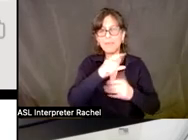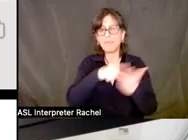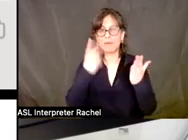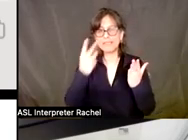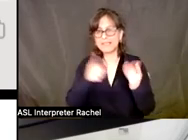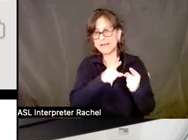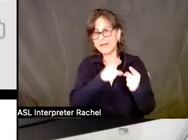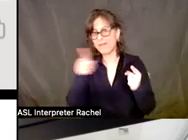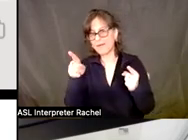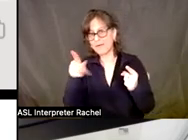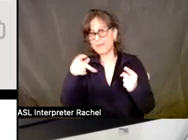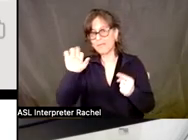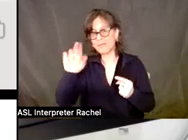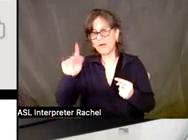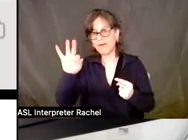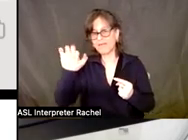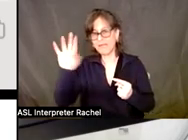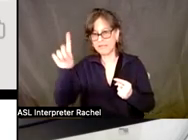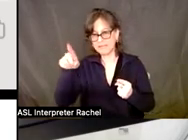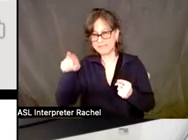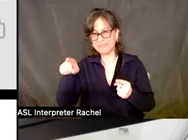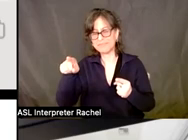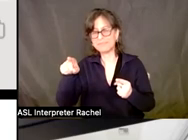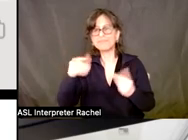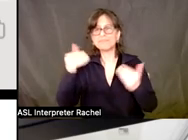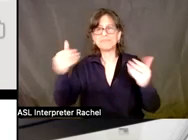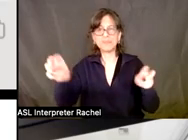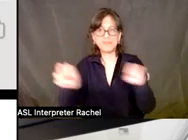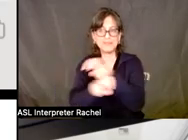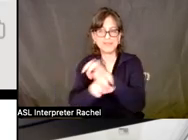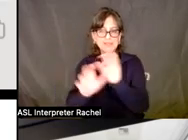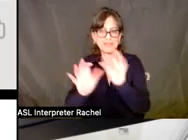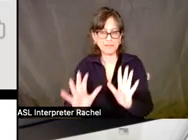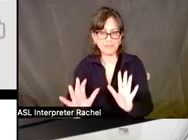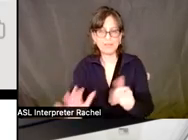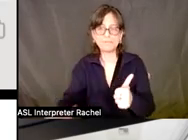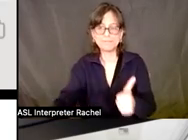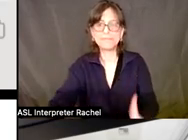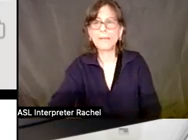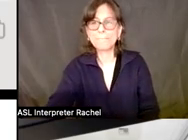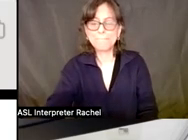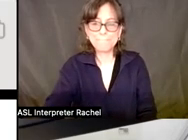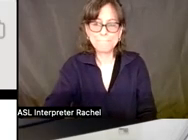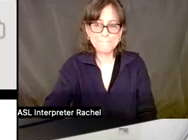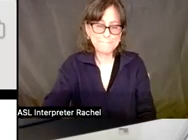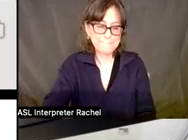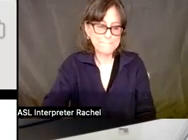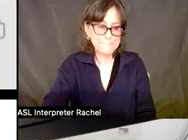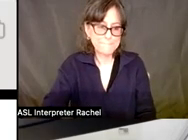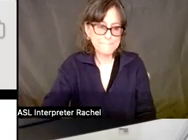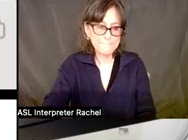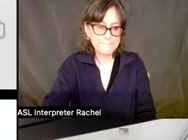at Parkfield on the San Andreas Fault on the northeast. There you go. Okay, next slide,